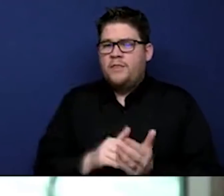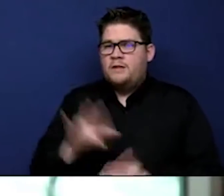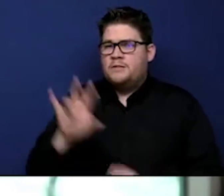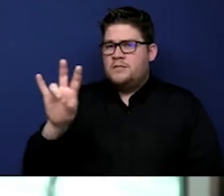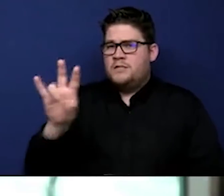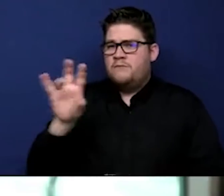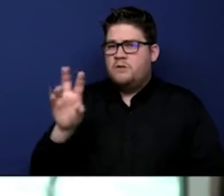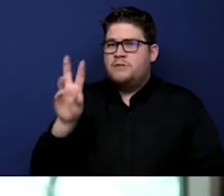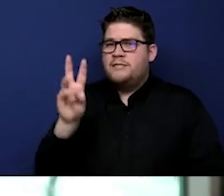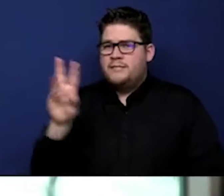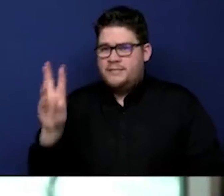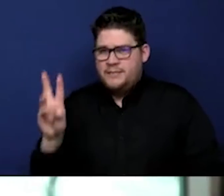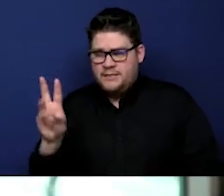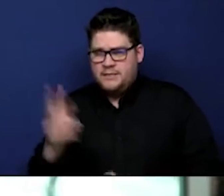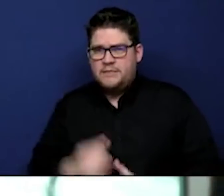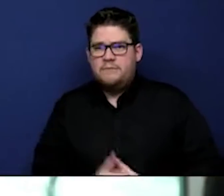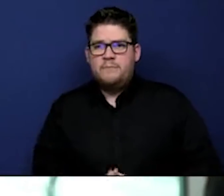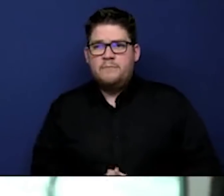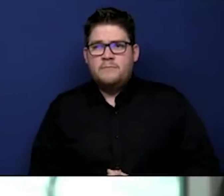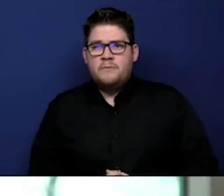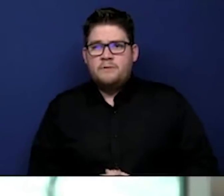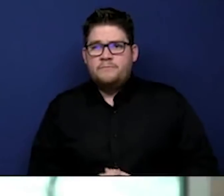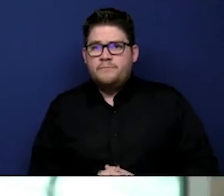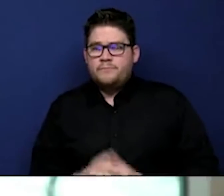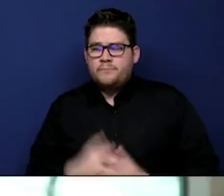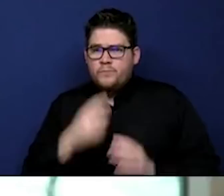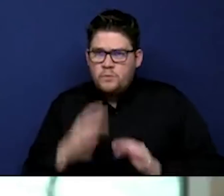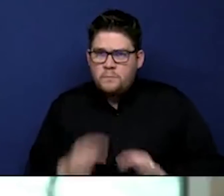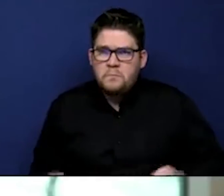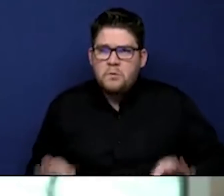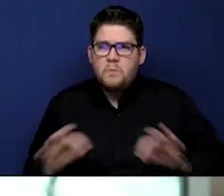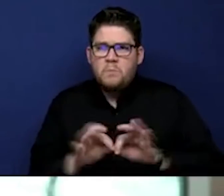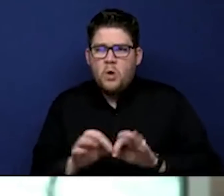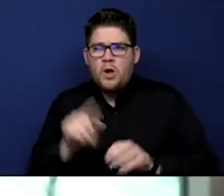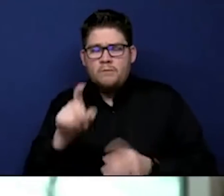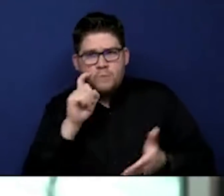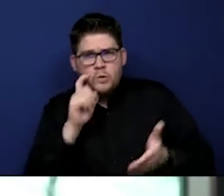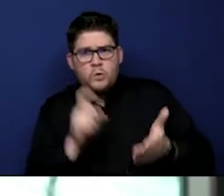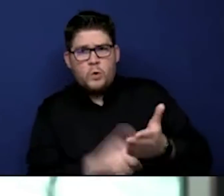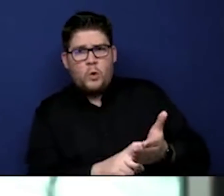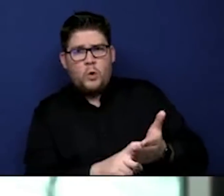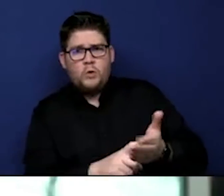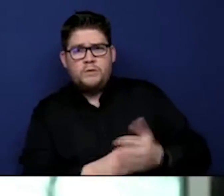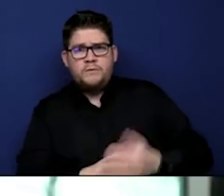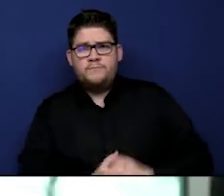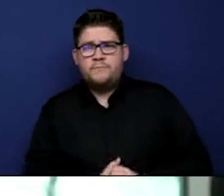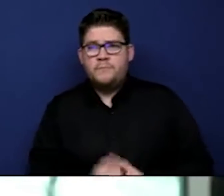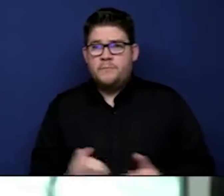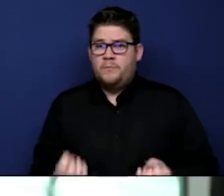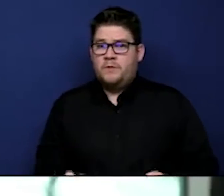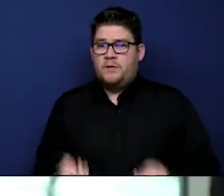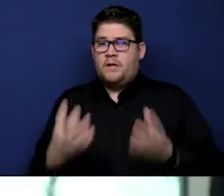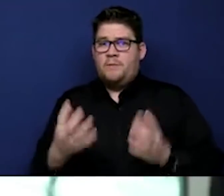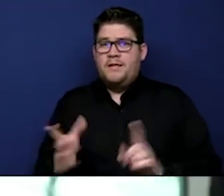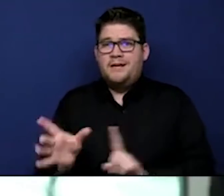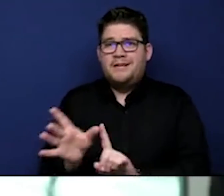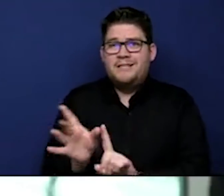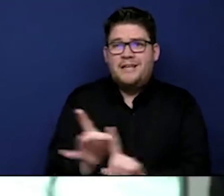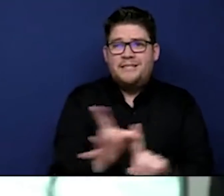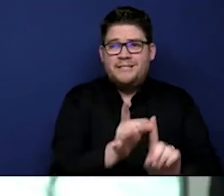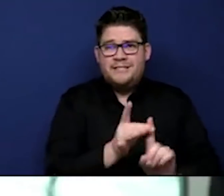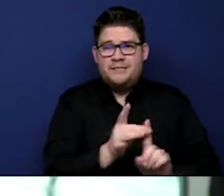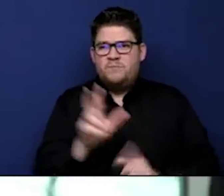3,766. It is important to note, however, that of the total cases, these 3,700 and